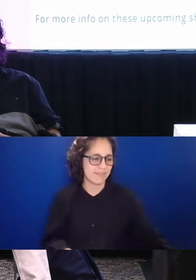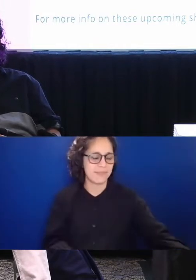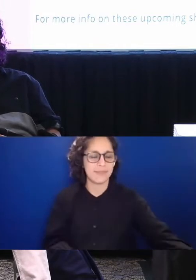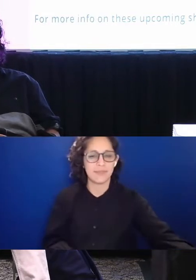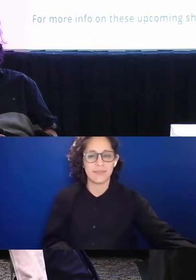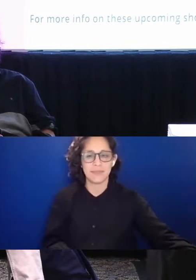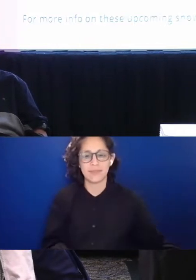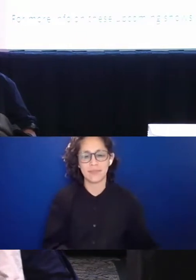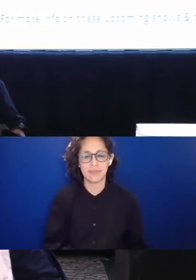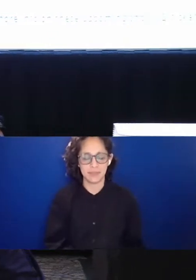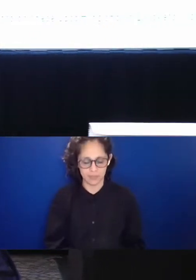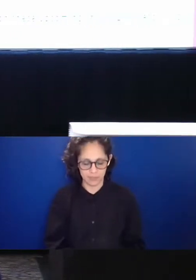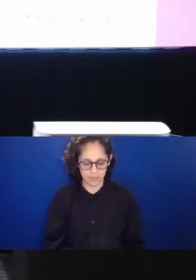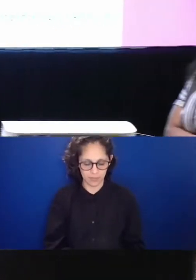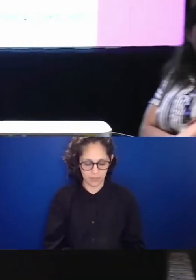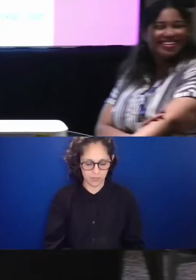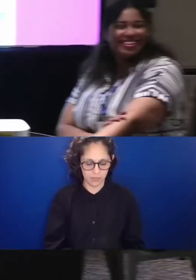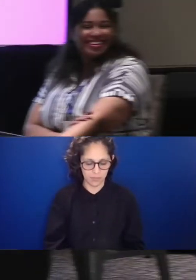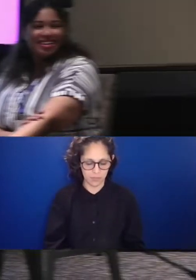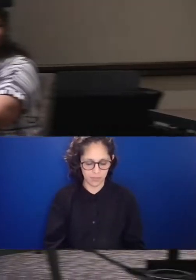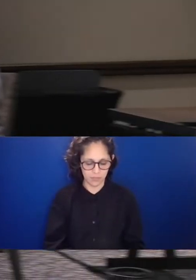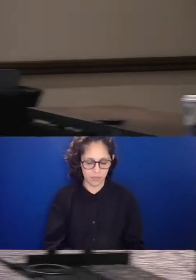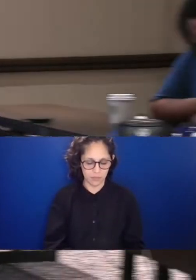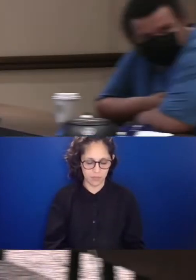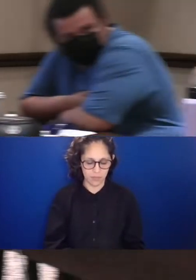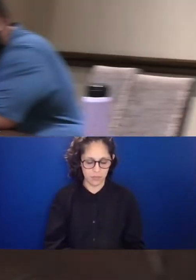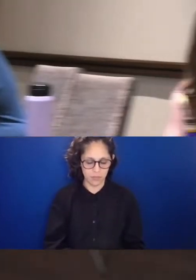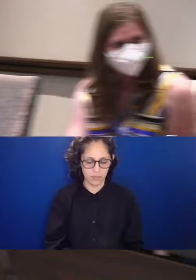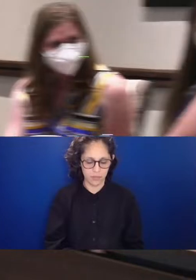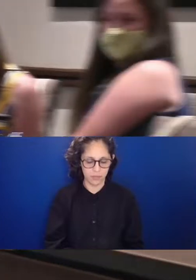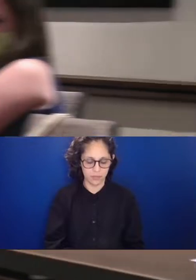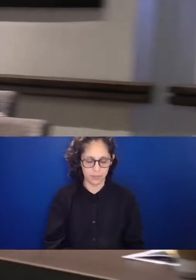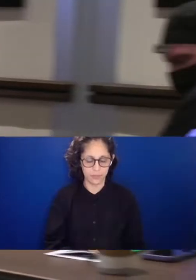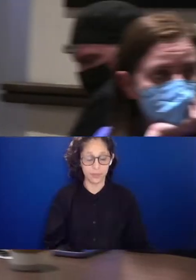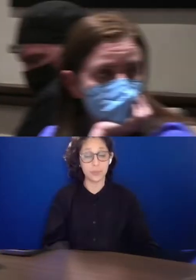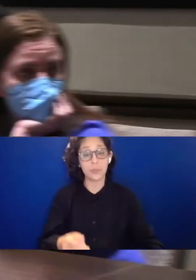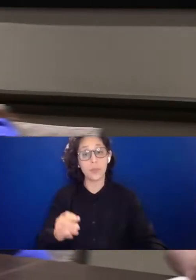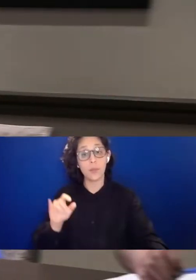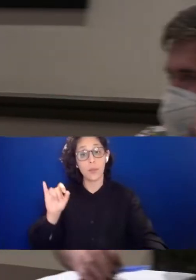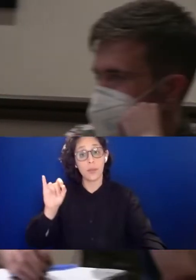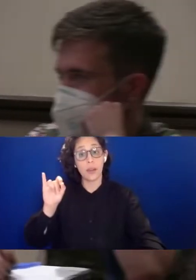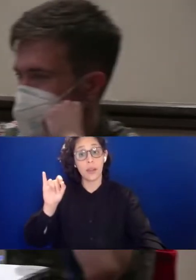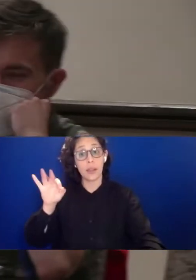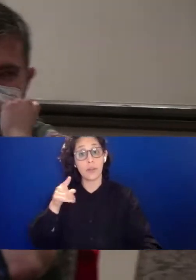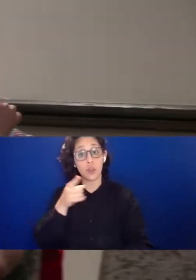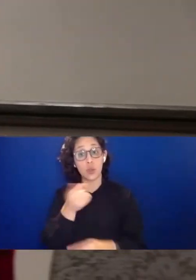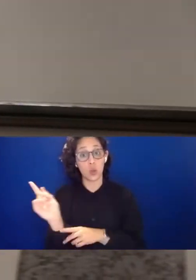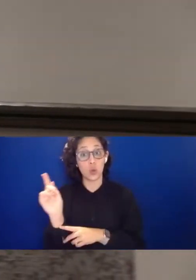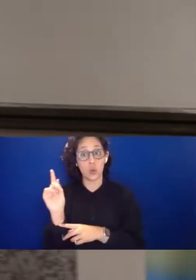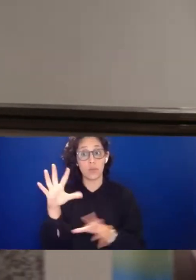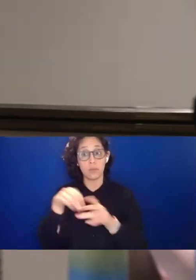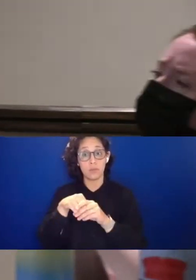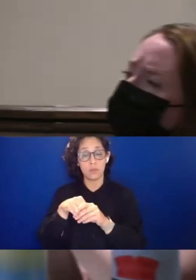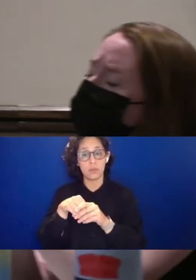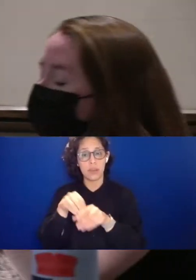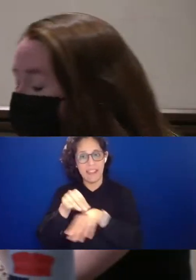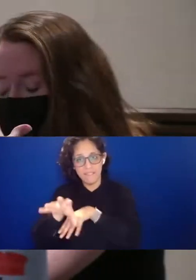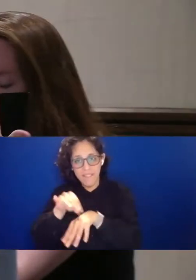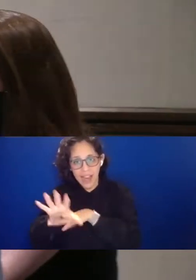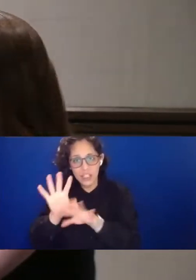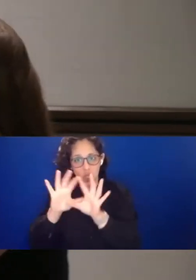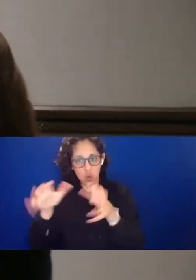Any other? Yes. Yeah. If you've ever devised in a group and say you're the lead artist